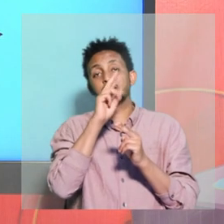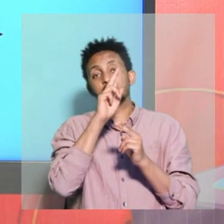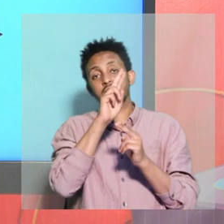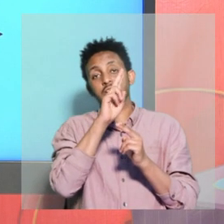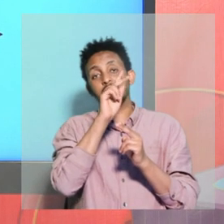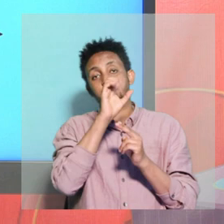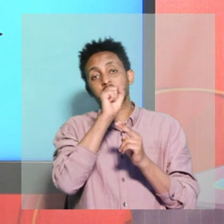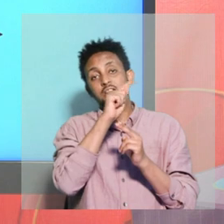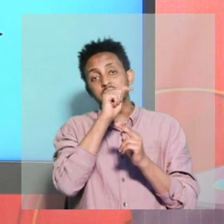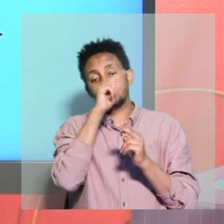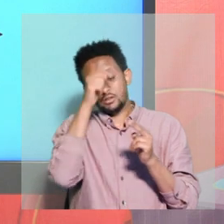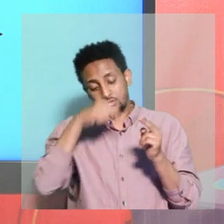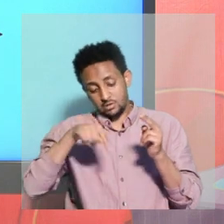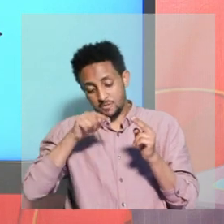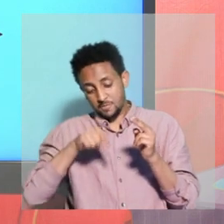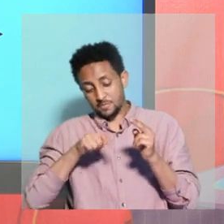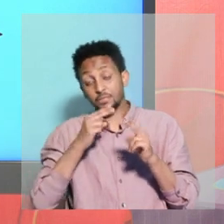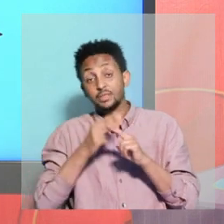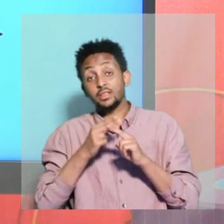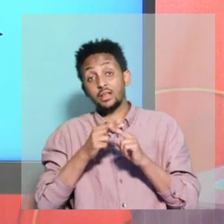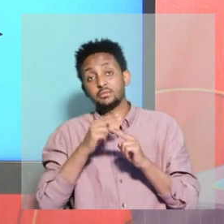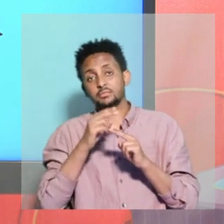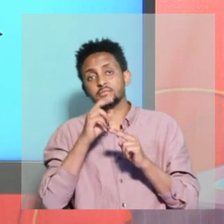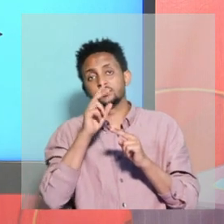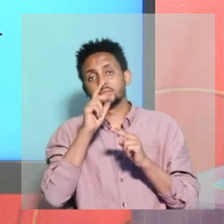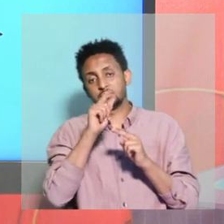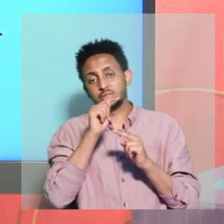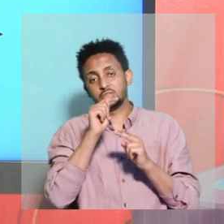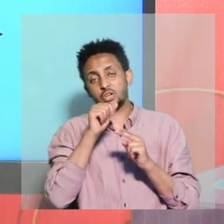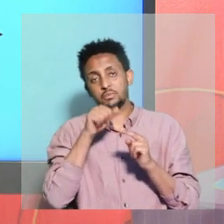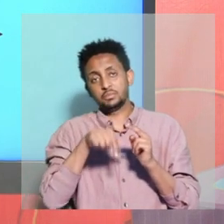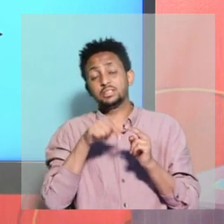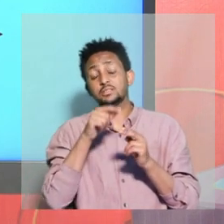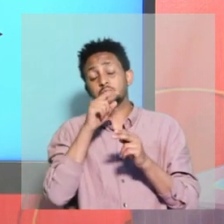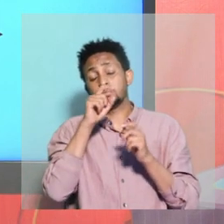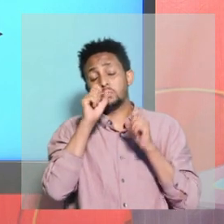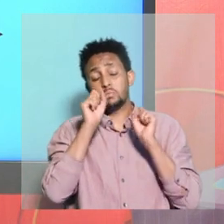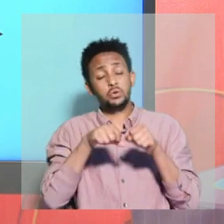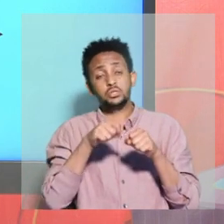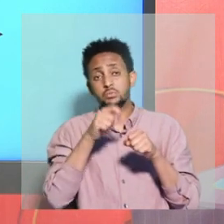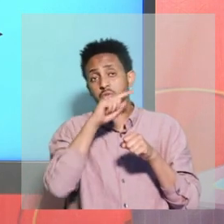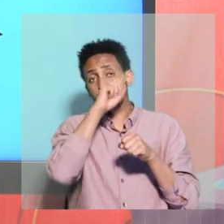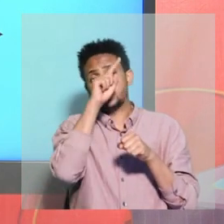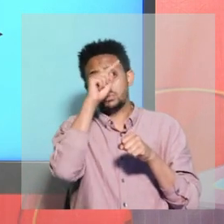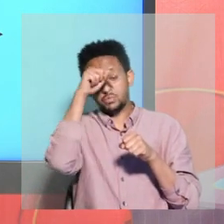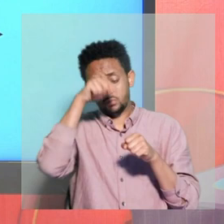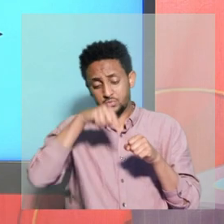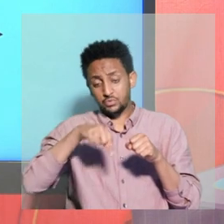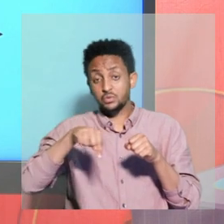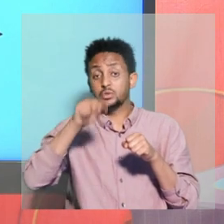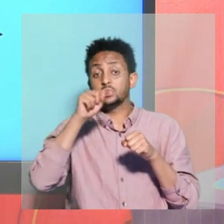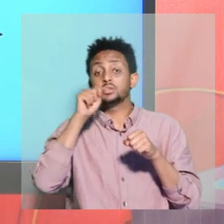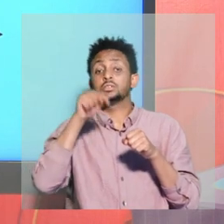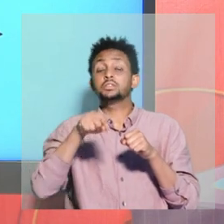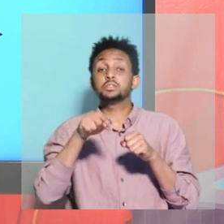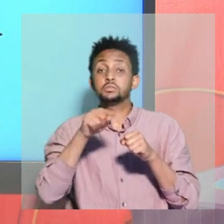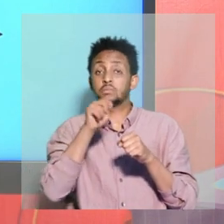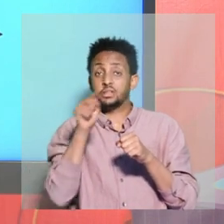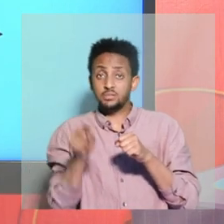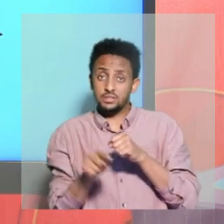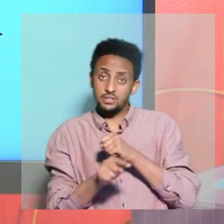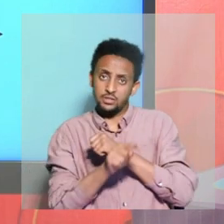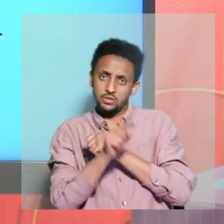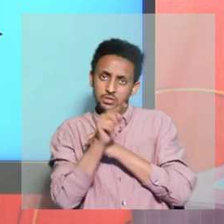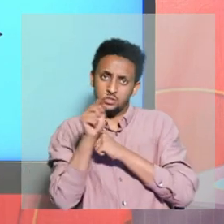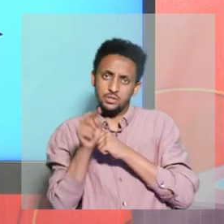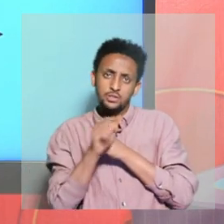whereas the down part is known to be the trough. So it's possible to observe it from top view, so that this might be